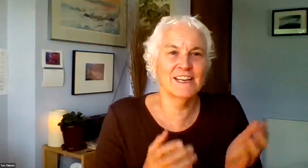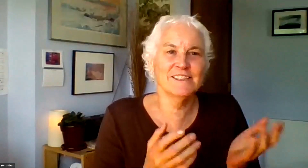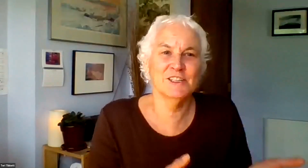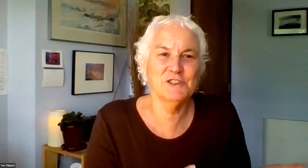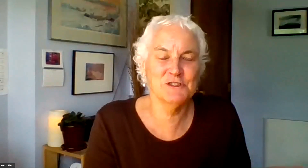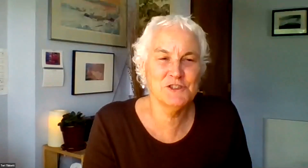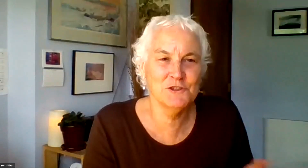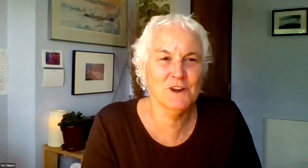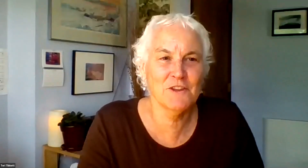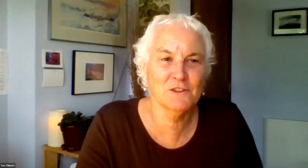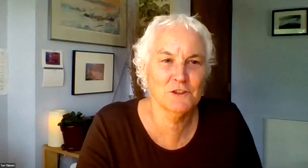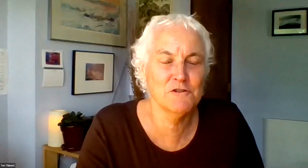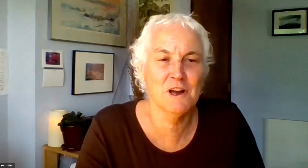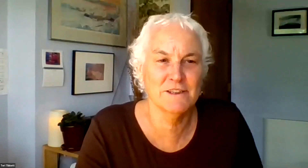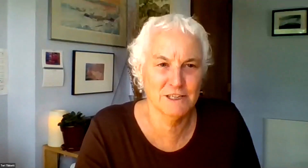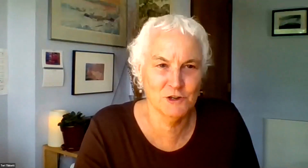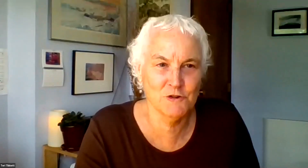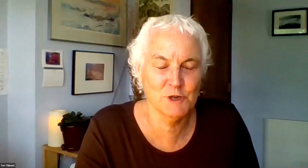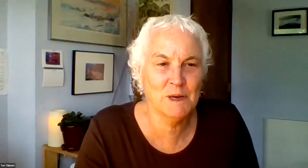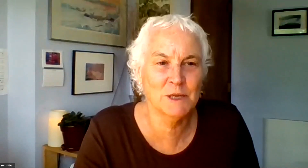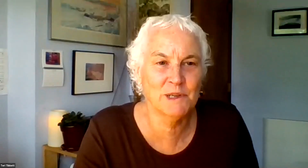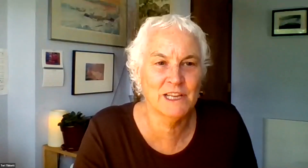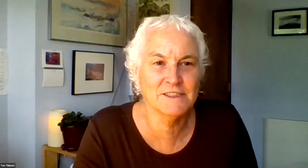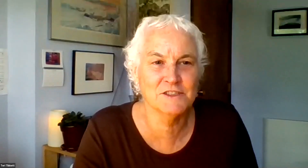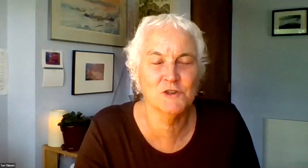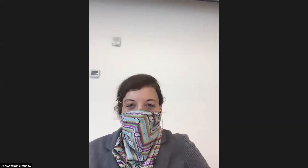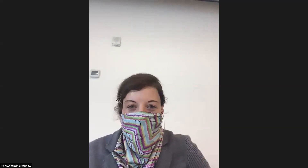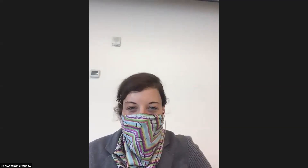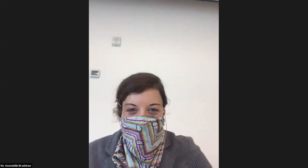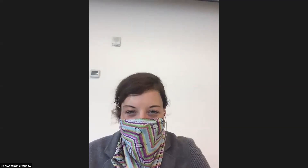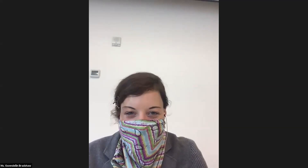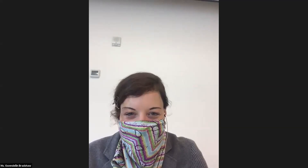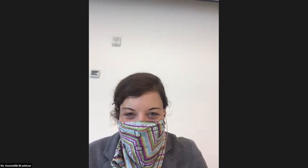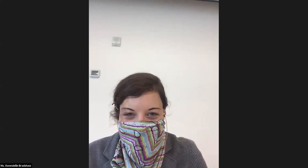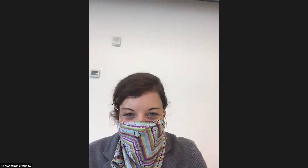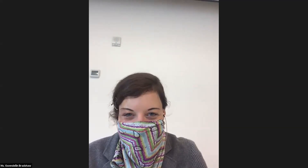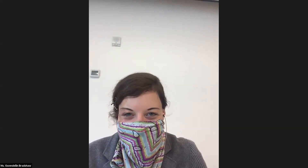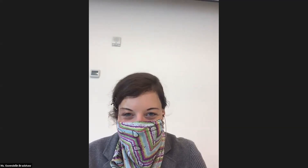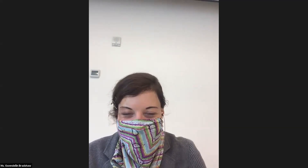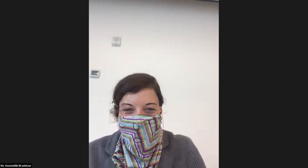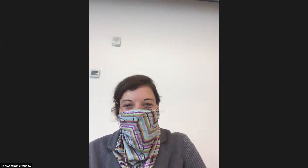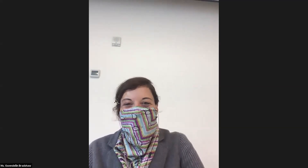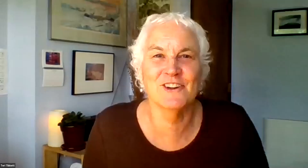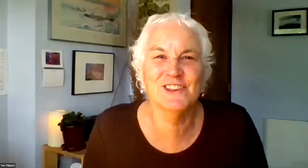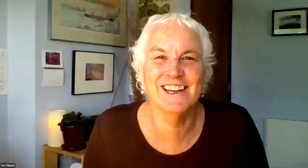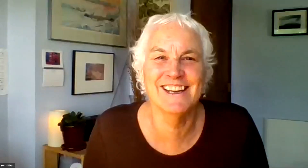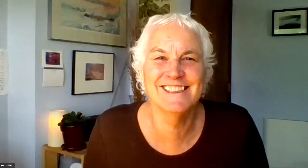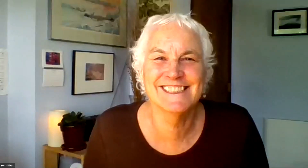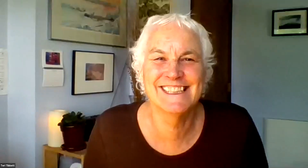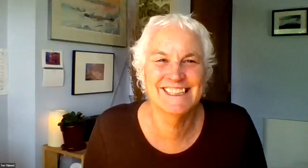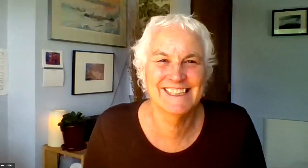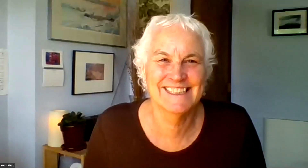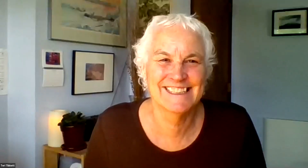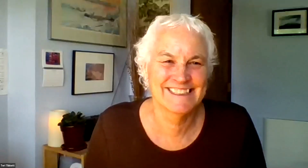Bradshaw, I'd like to introduce you. I can see you. I know you're in a Hello. your mask on. And Yes. Juno, there you go. See you